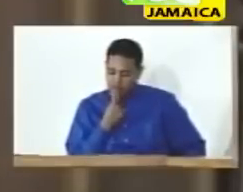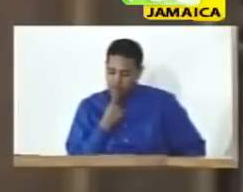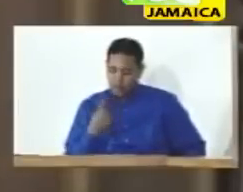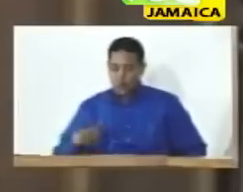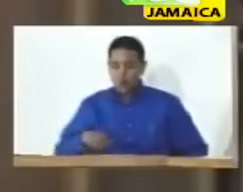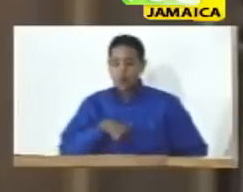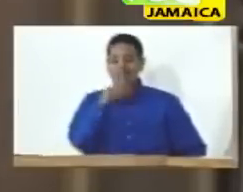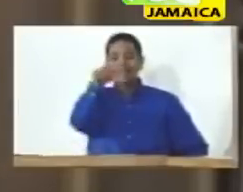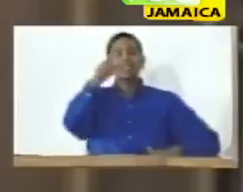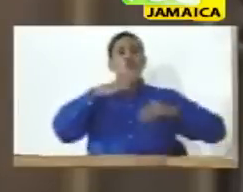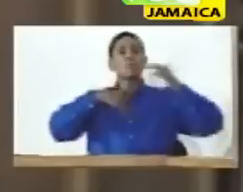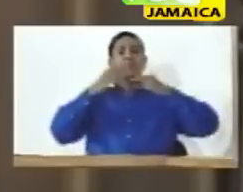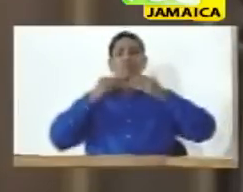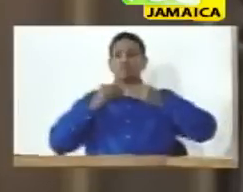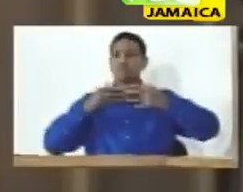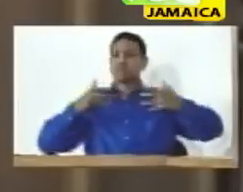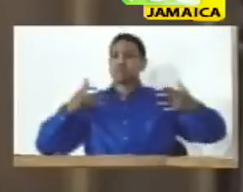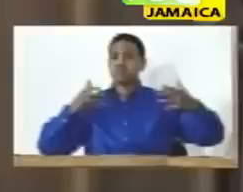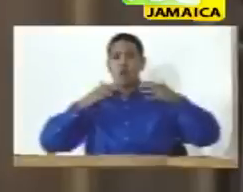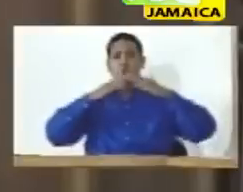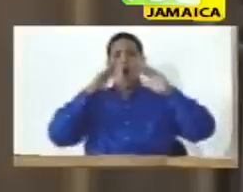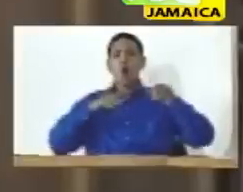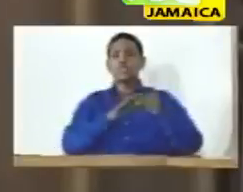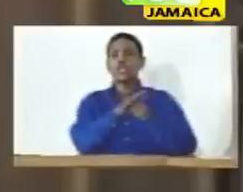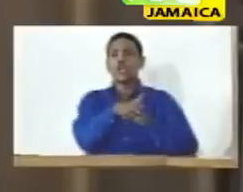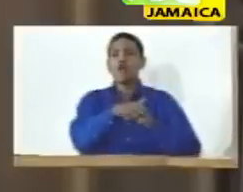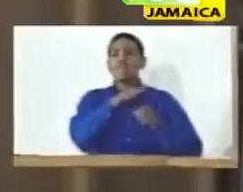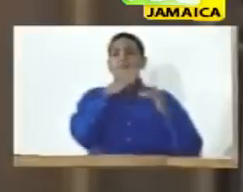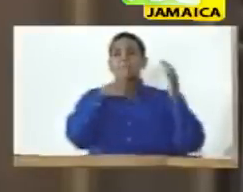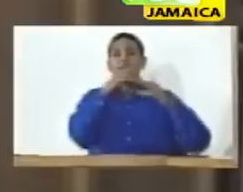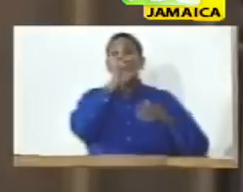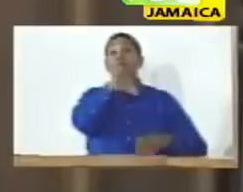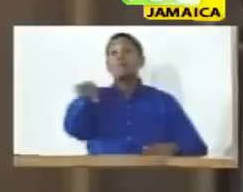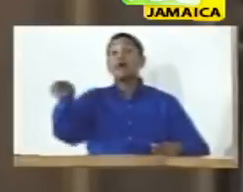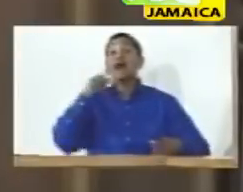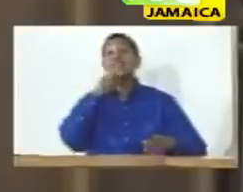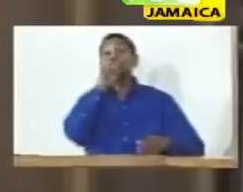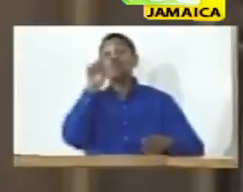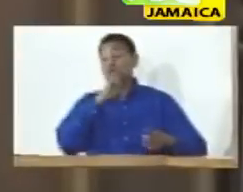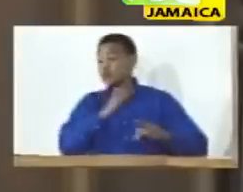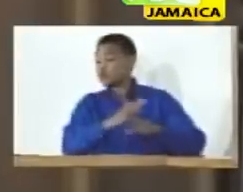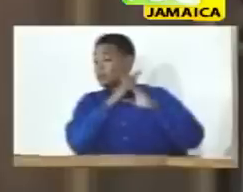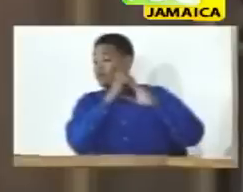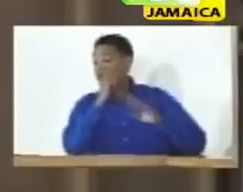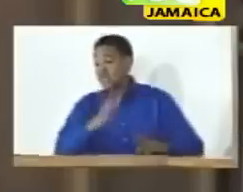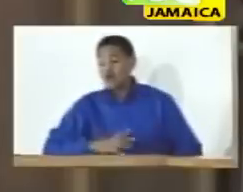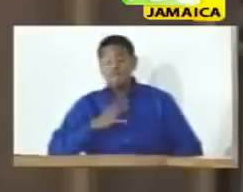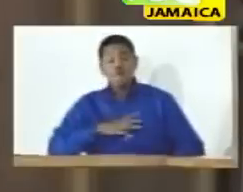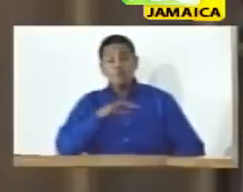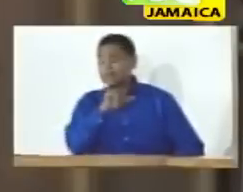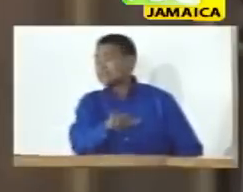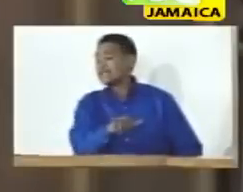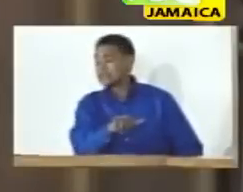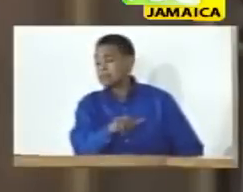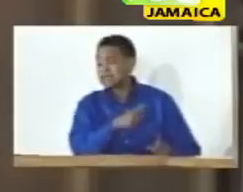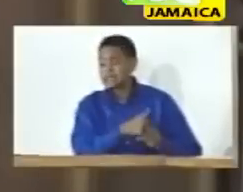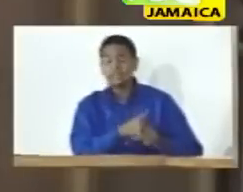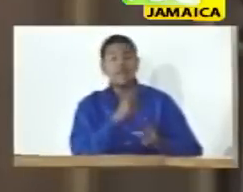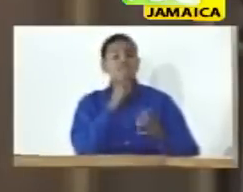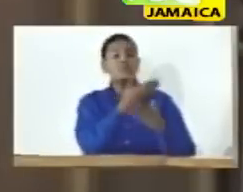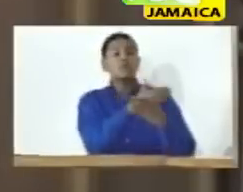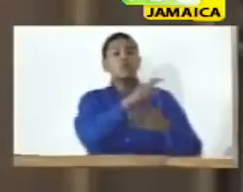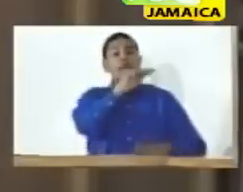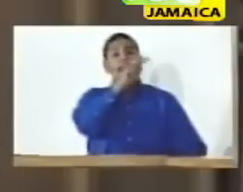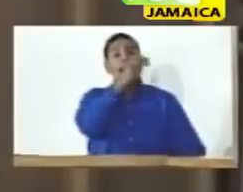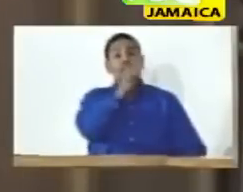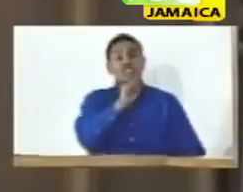We need to build enough housing solutions at a rate which will prevent informal settling. Between the